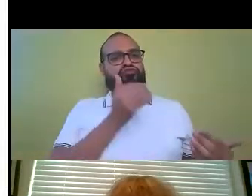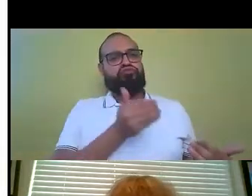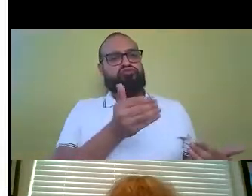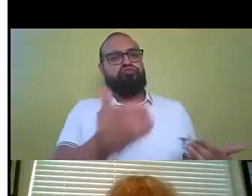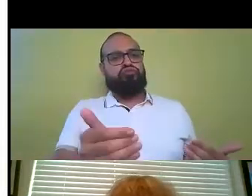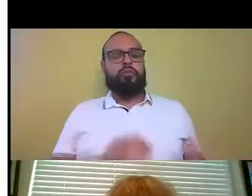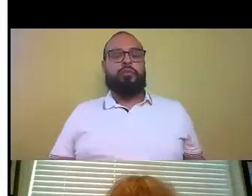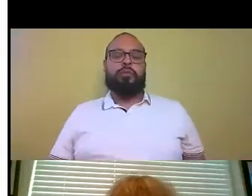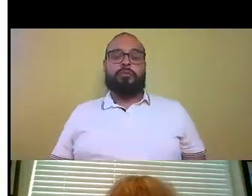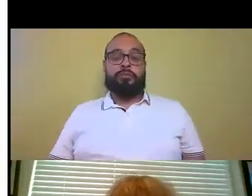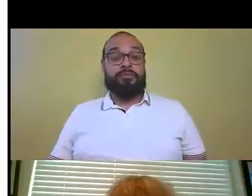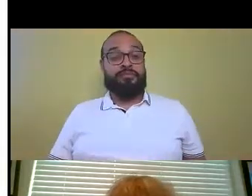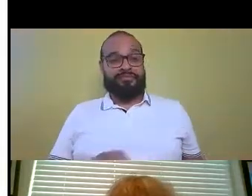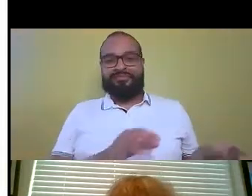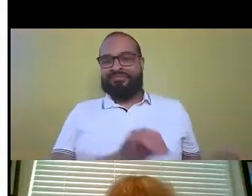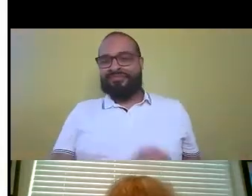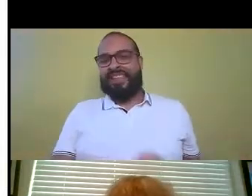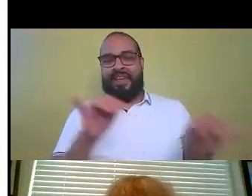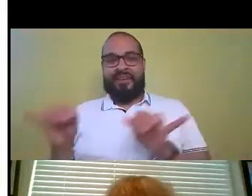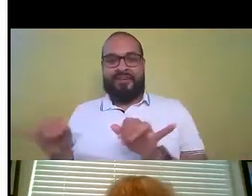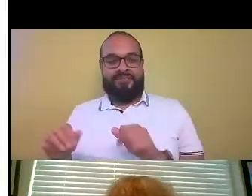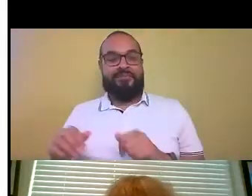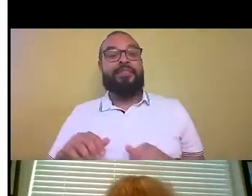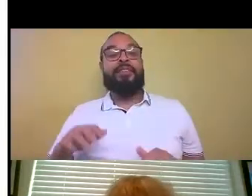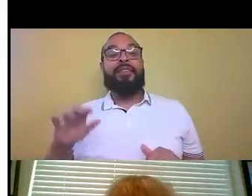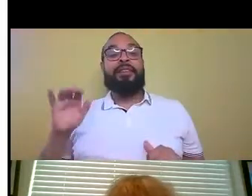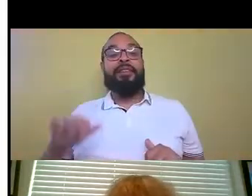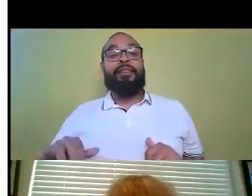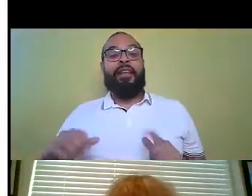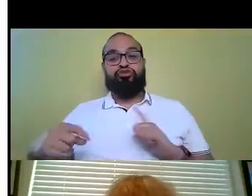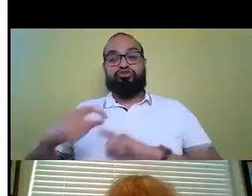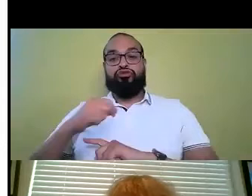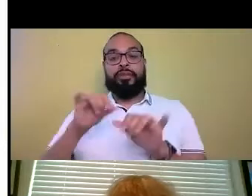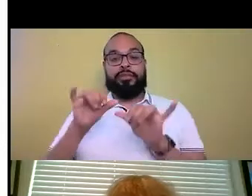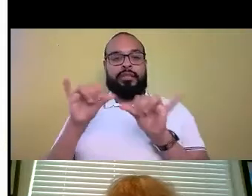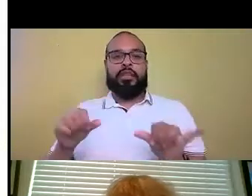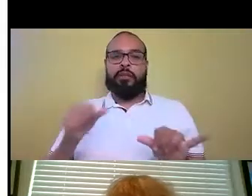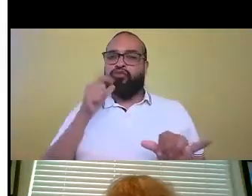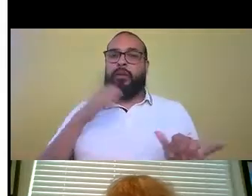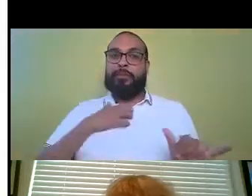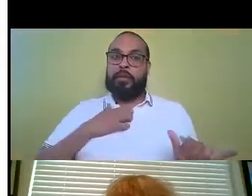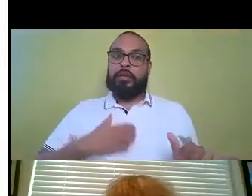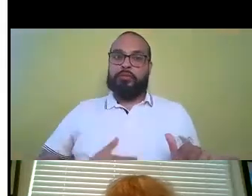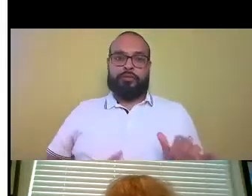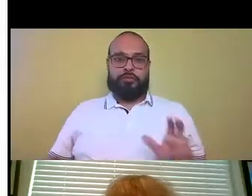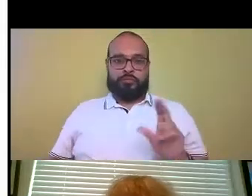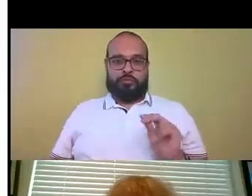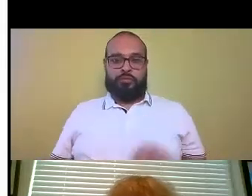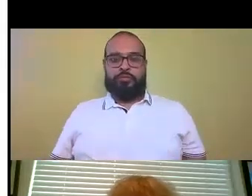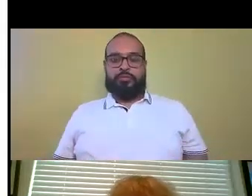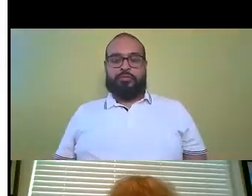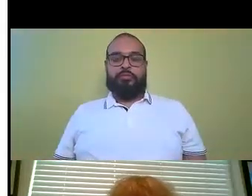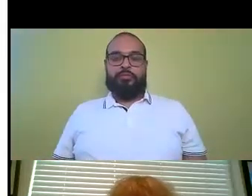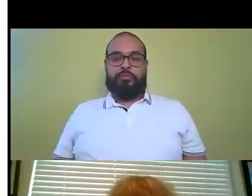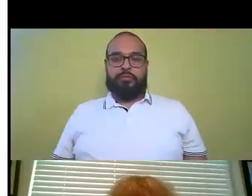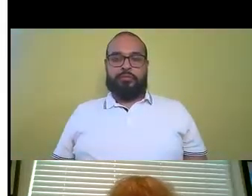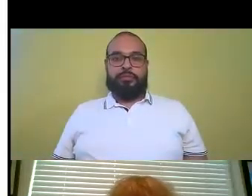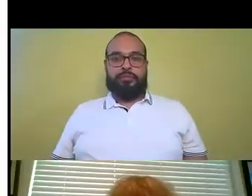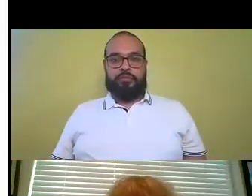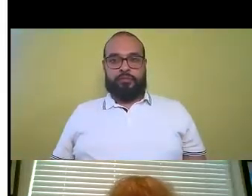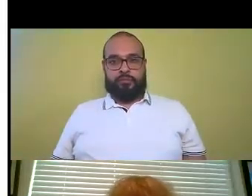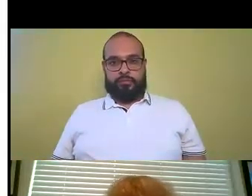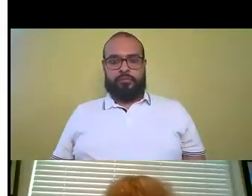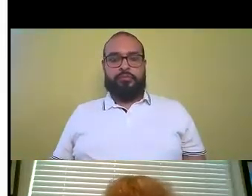also believe that we should not let the sensory system get hungry. And just as a hungry child